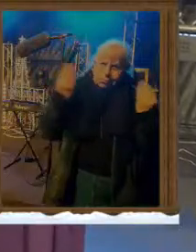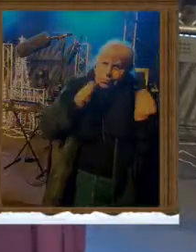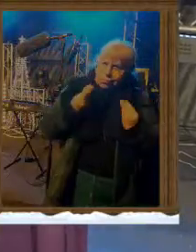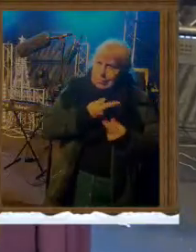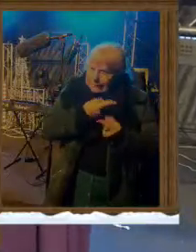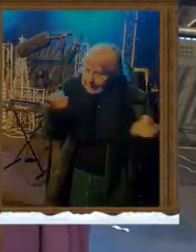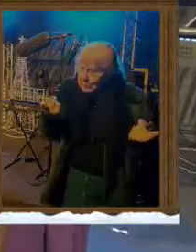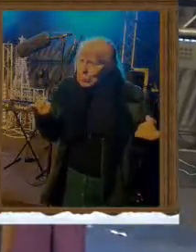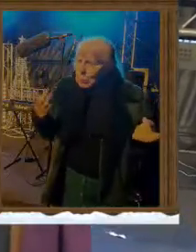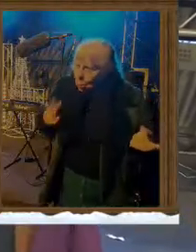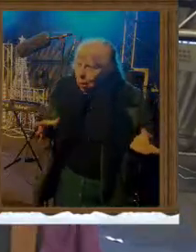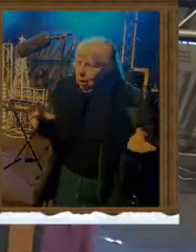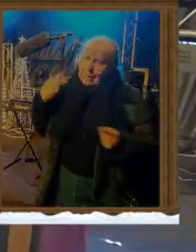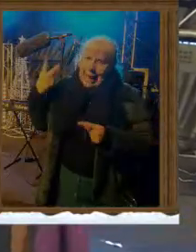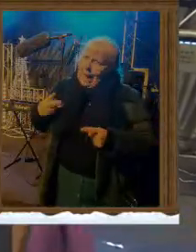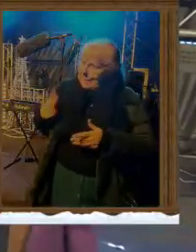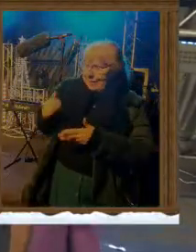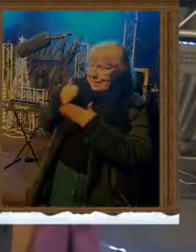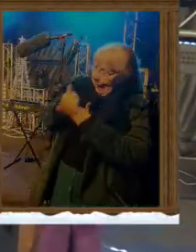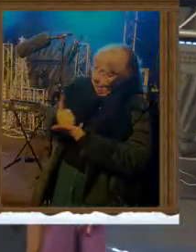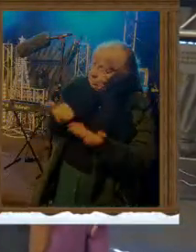help. That means all of you.